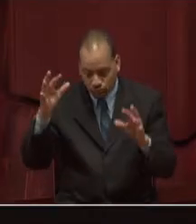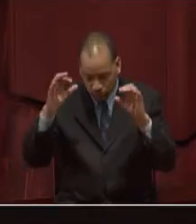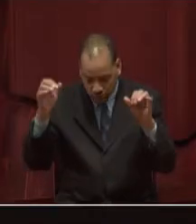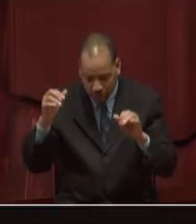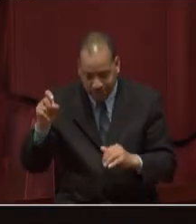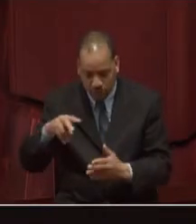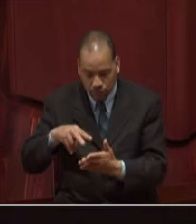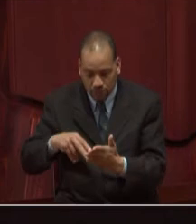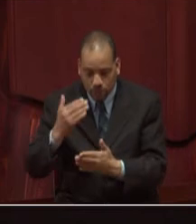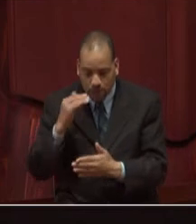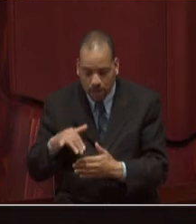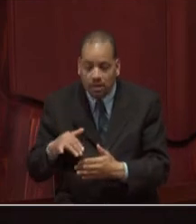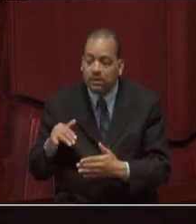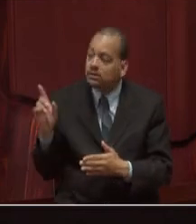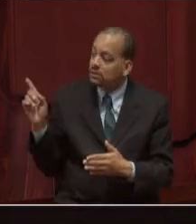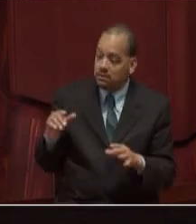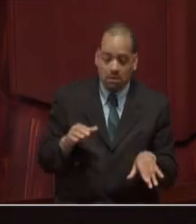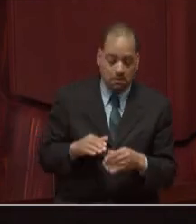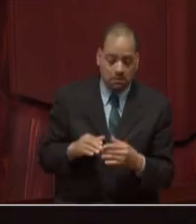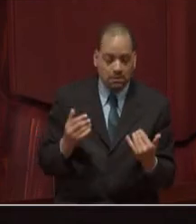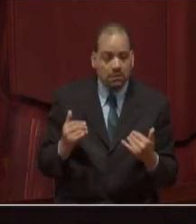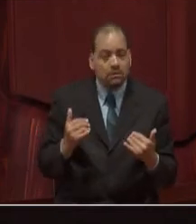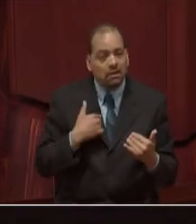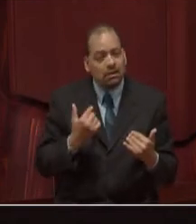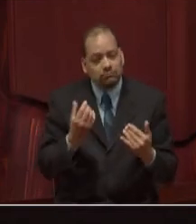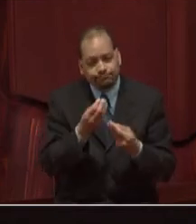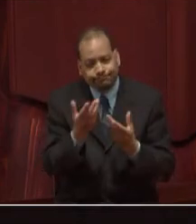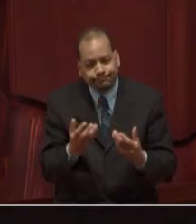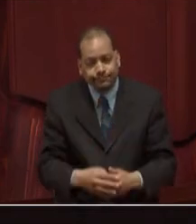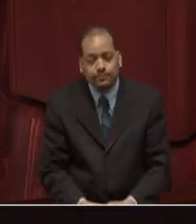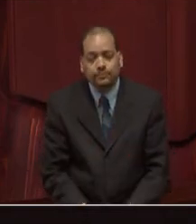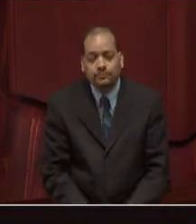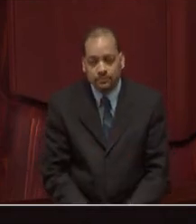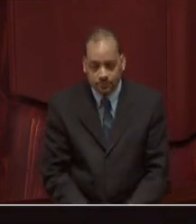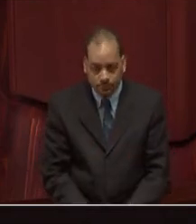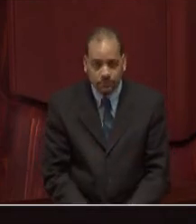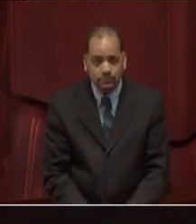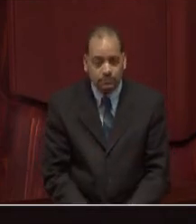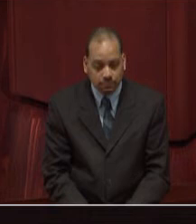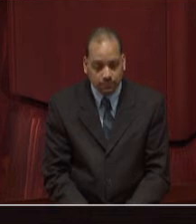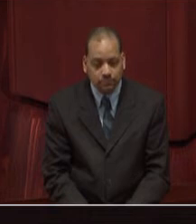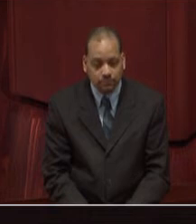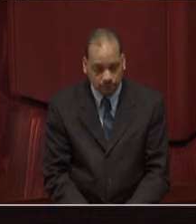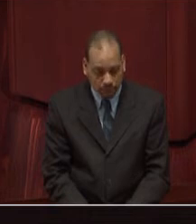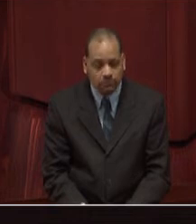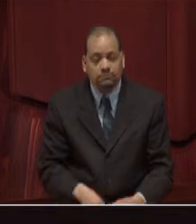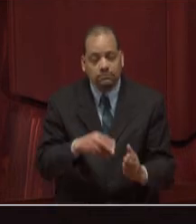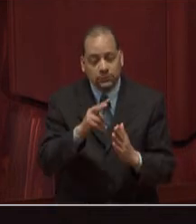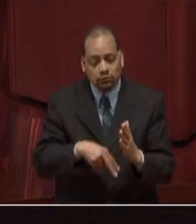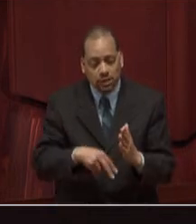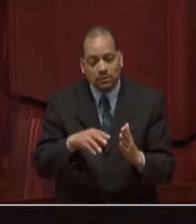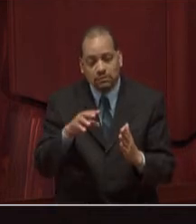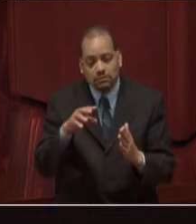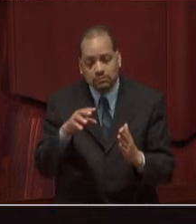just one little component. The other point I would like to make is that although we find in the memorandum that was submitted